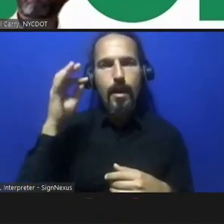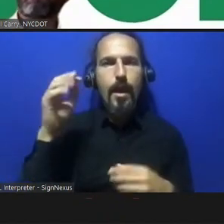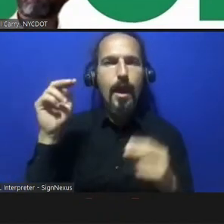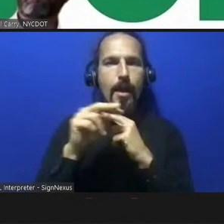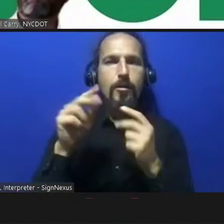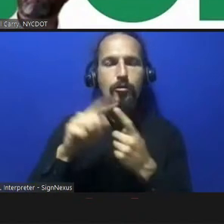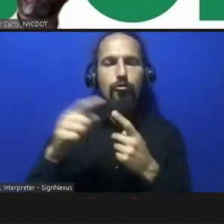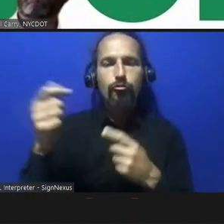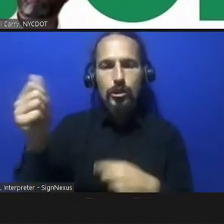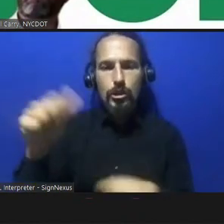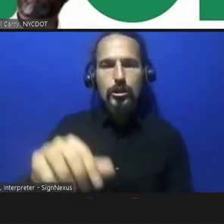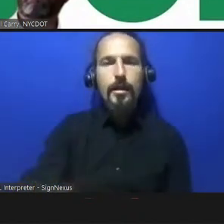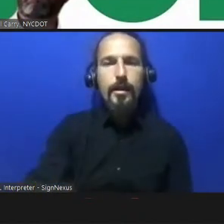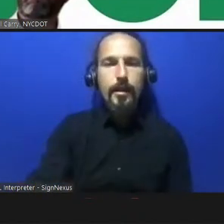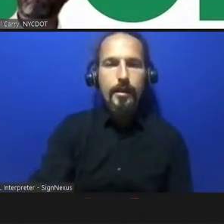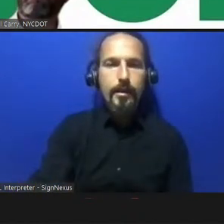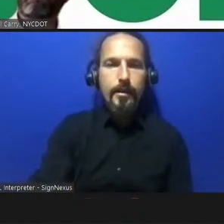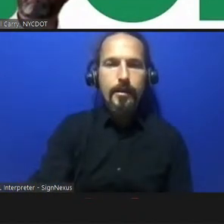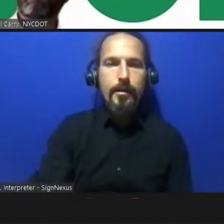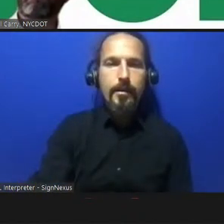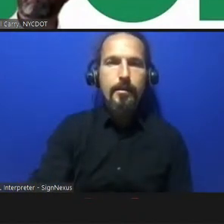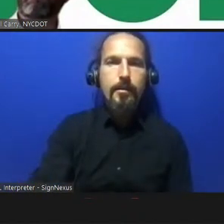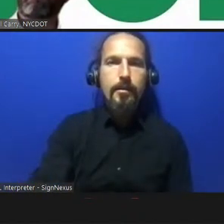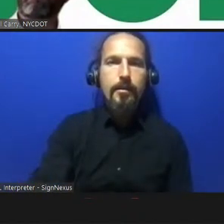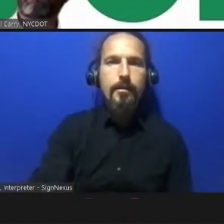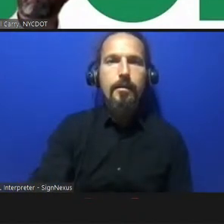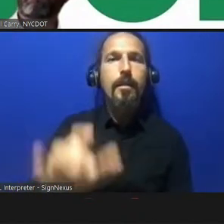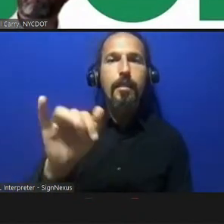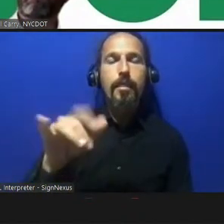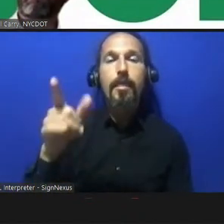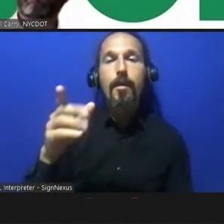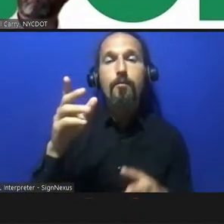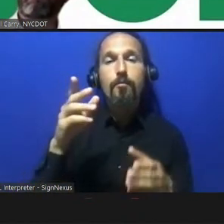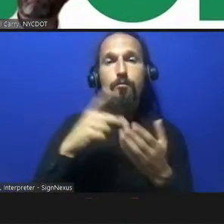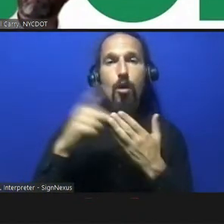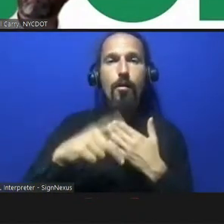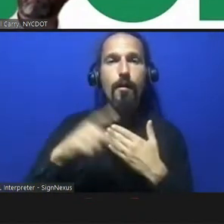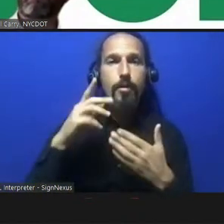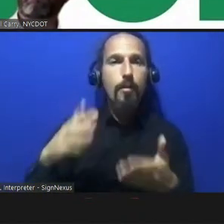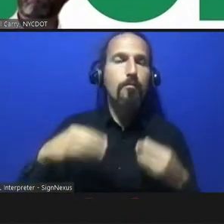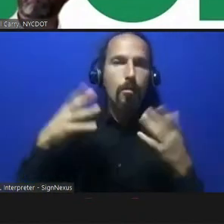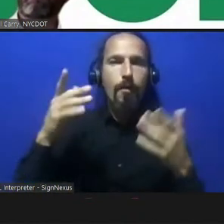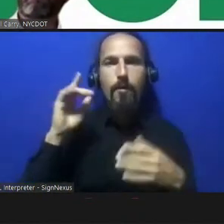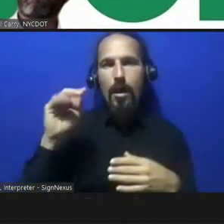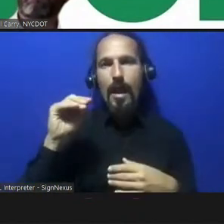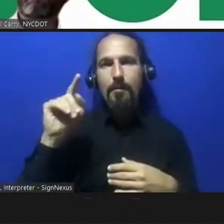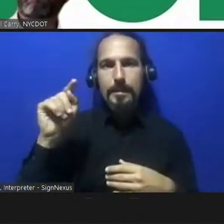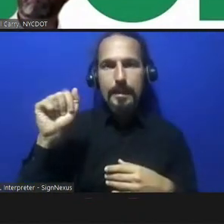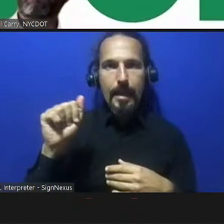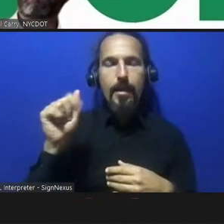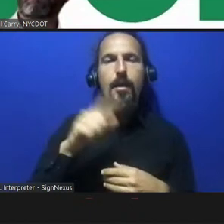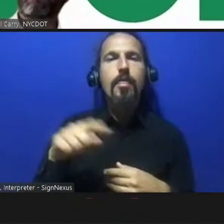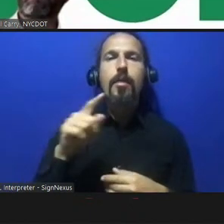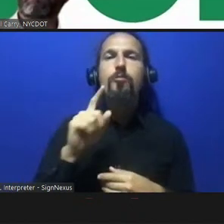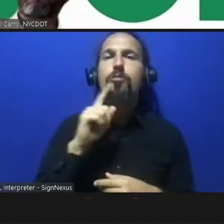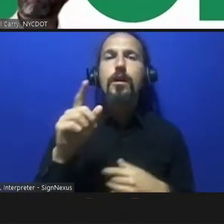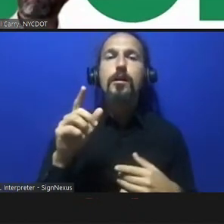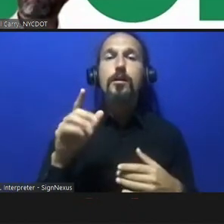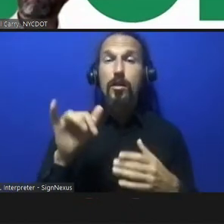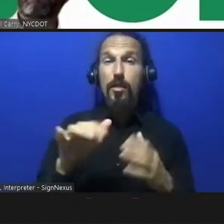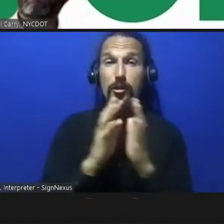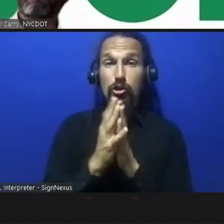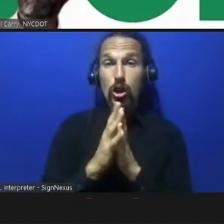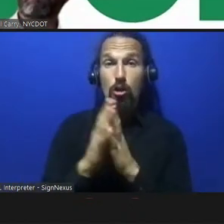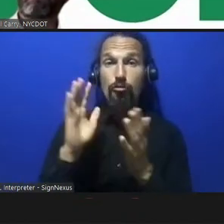reject the cbd tolling program as currently proposed by the mta a genuine congestion